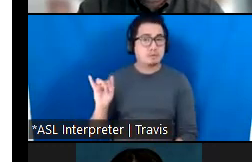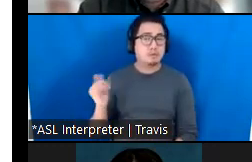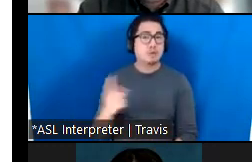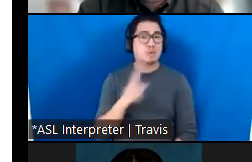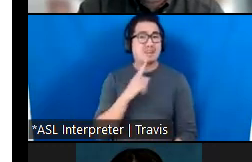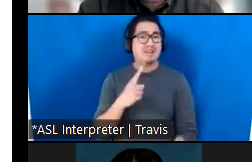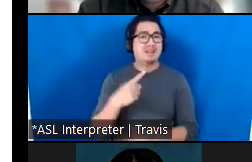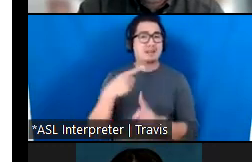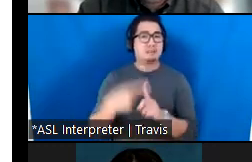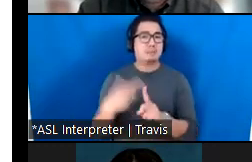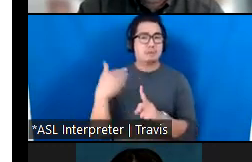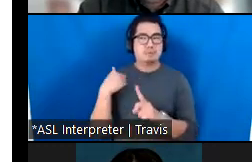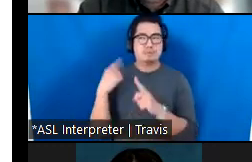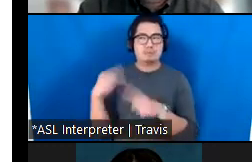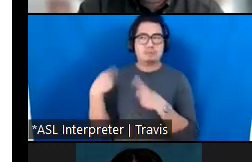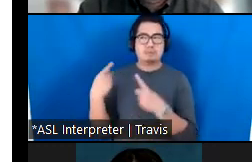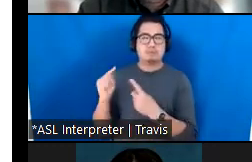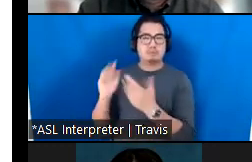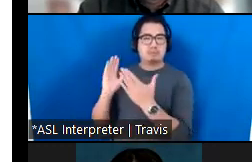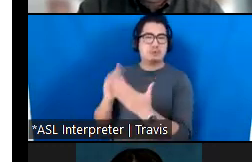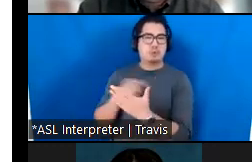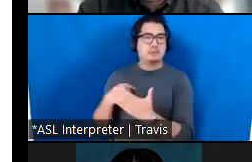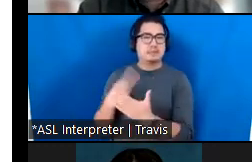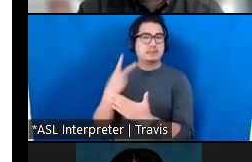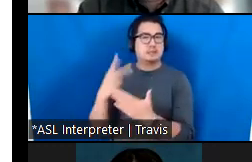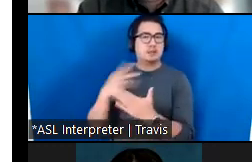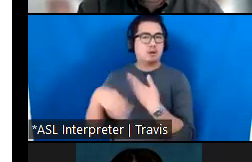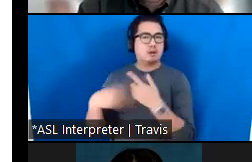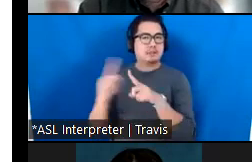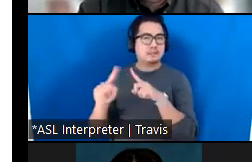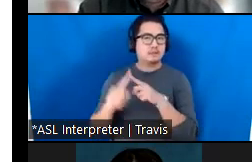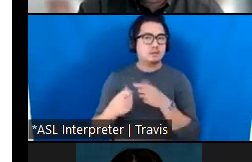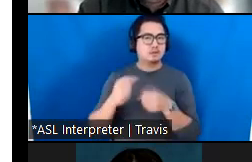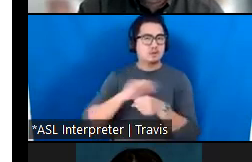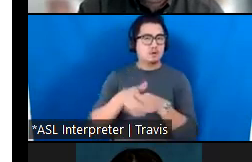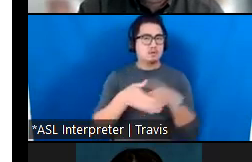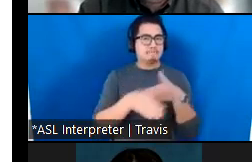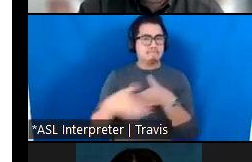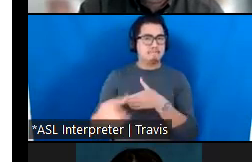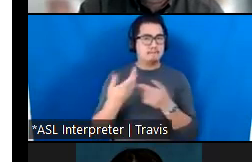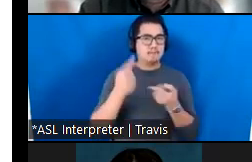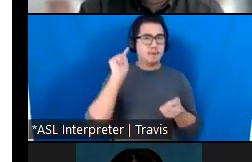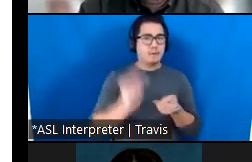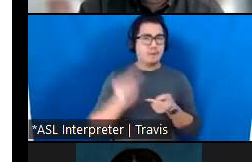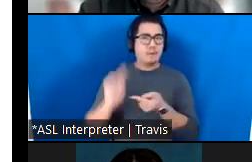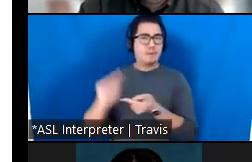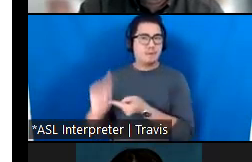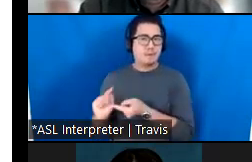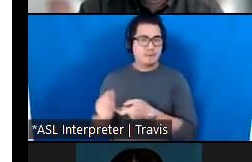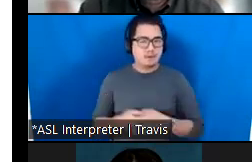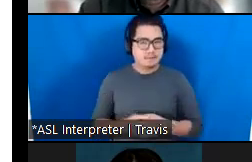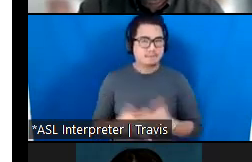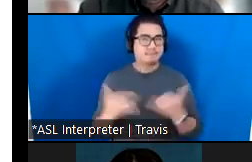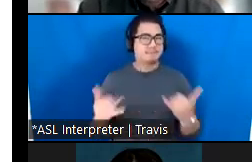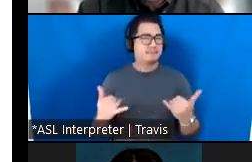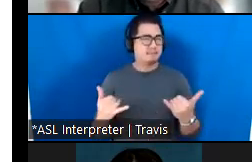seen a decrease in COVID across all groups. So we are currently overall, as you can see here, at the low COVID